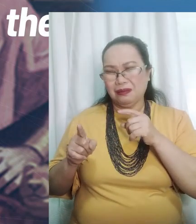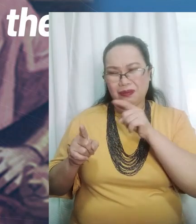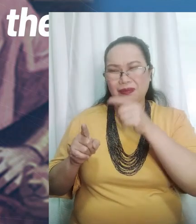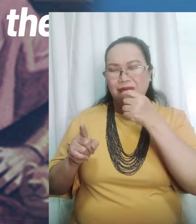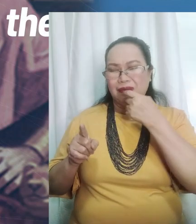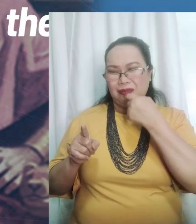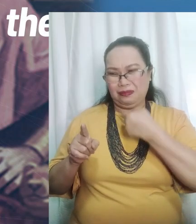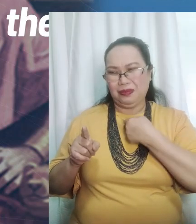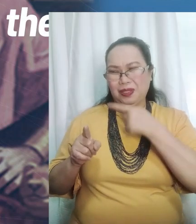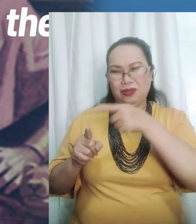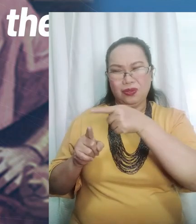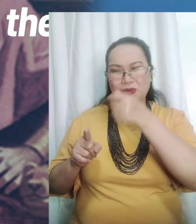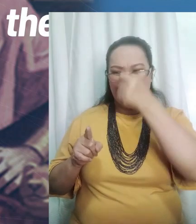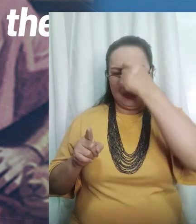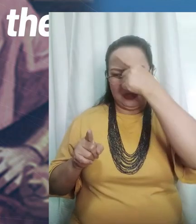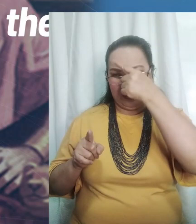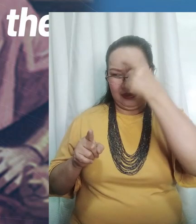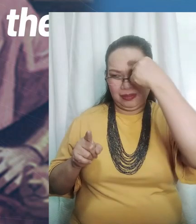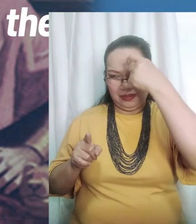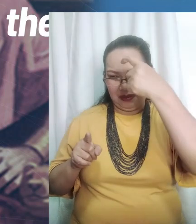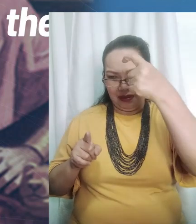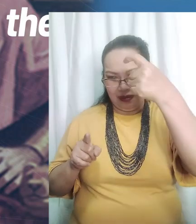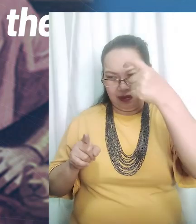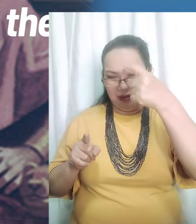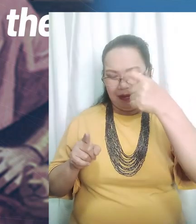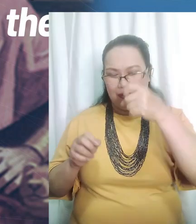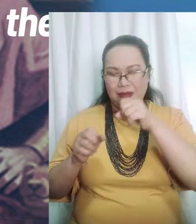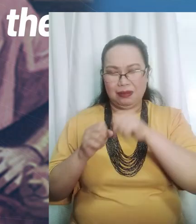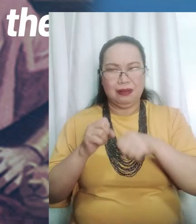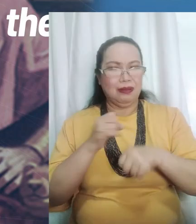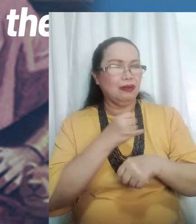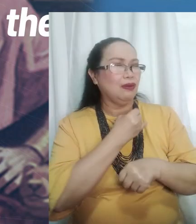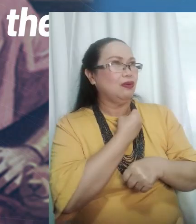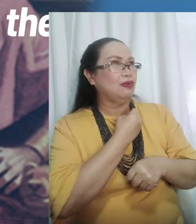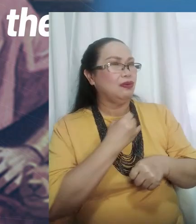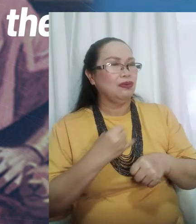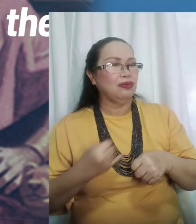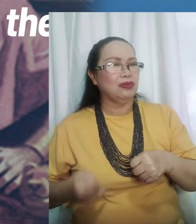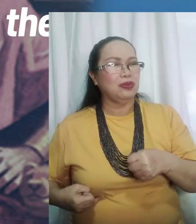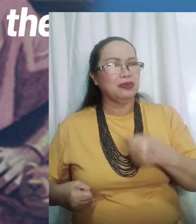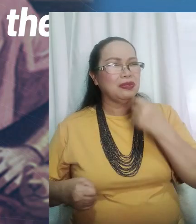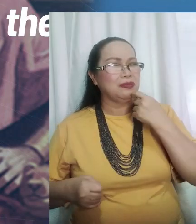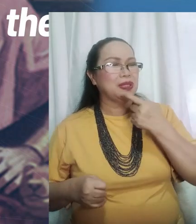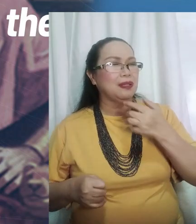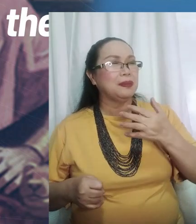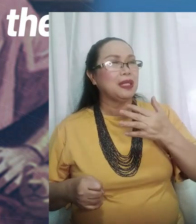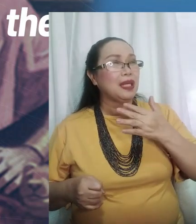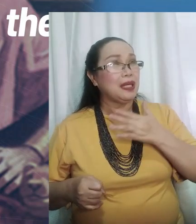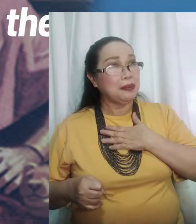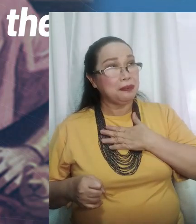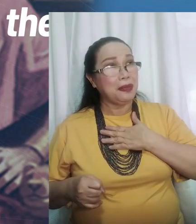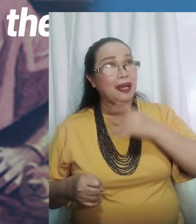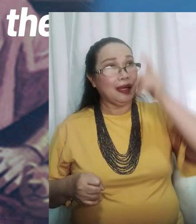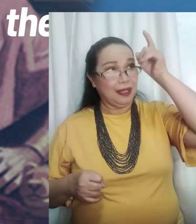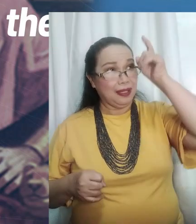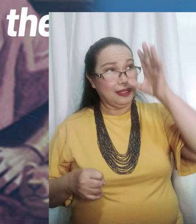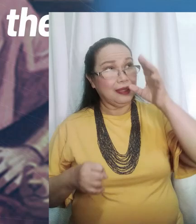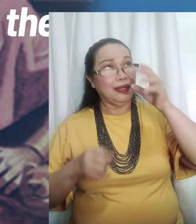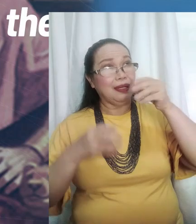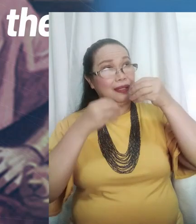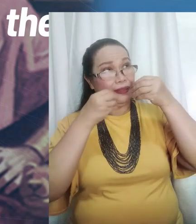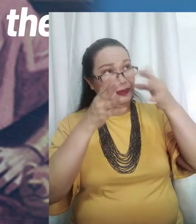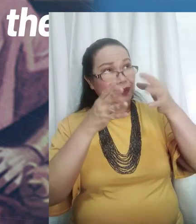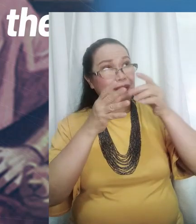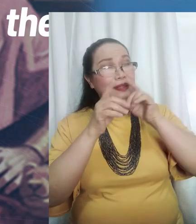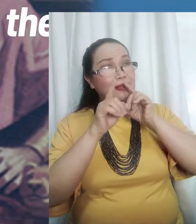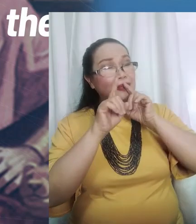interpret it." "I cannot do it," Joseph replied to Pharaoh. "But God will give Pharaoh